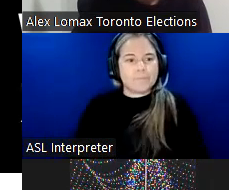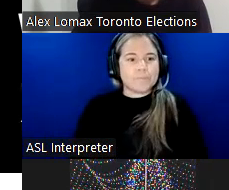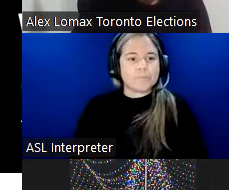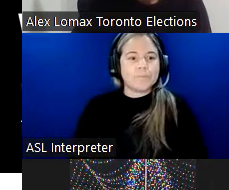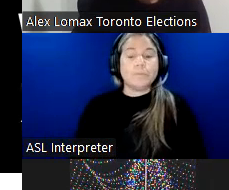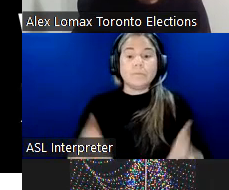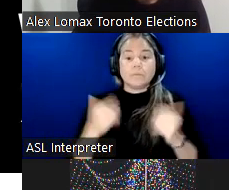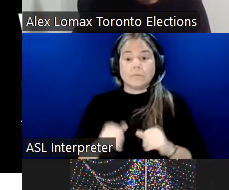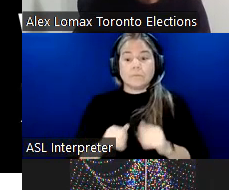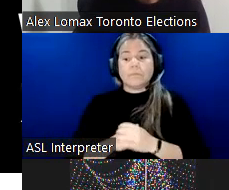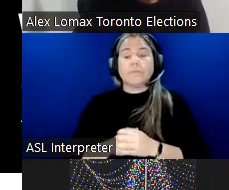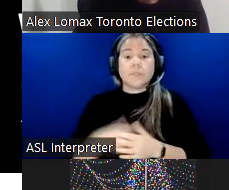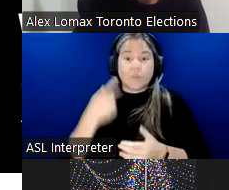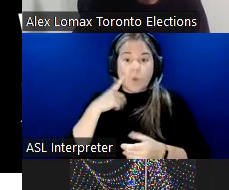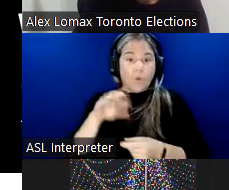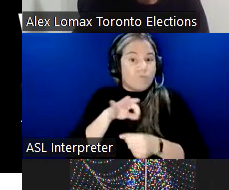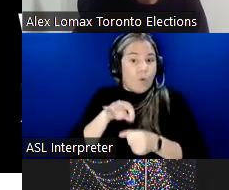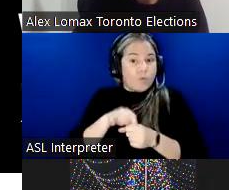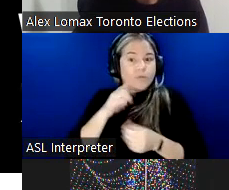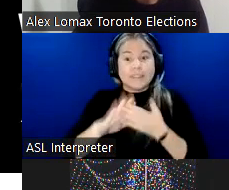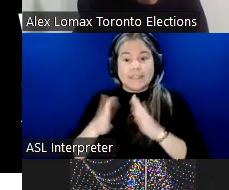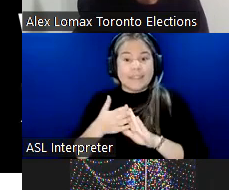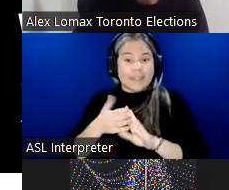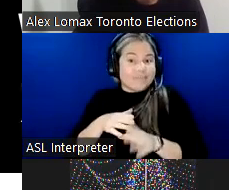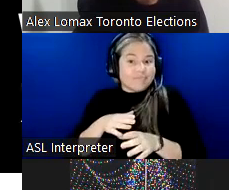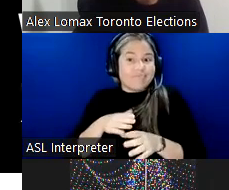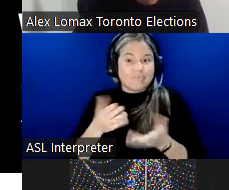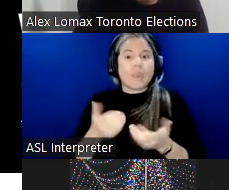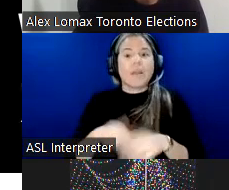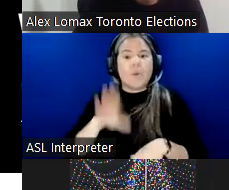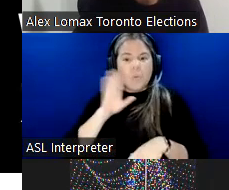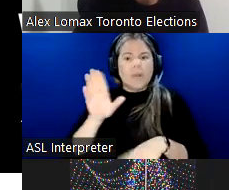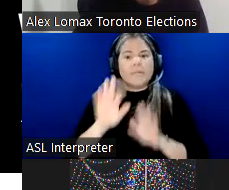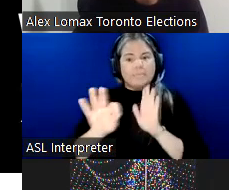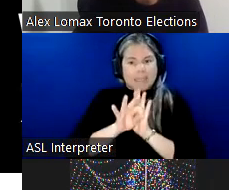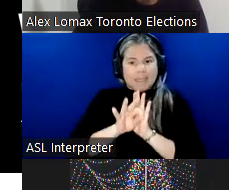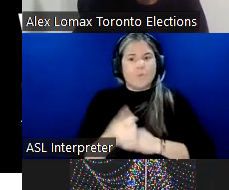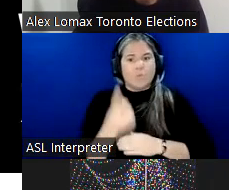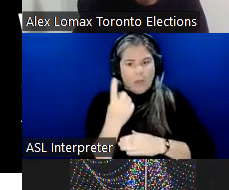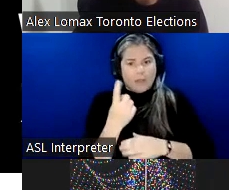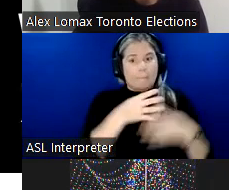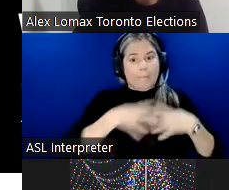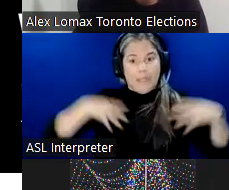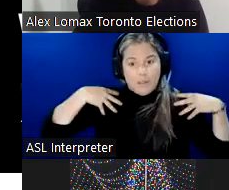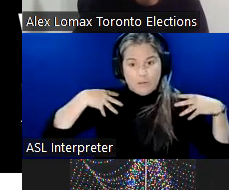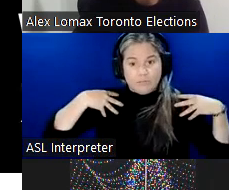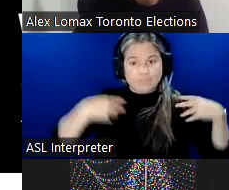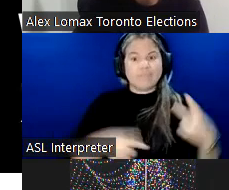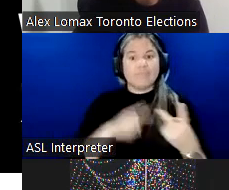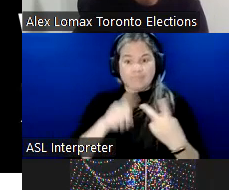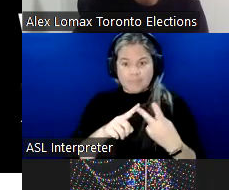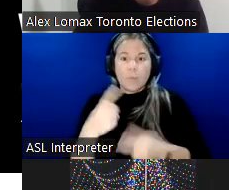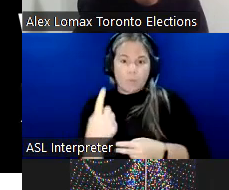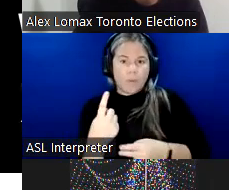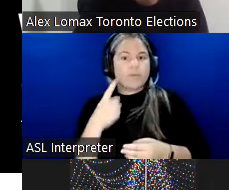When you go to vote during a municipal election in the City of Toronto, you will vote for one candidate for mayor, one candidate for councillor,